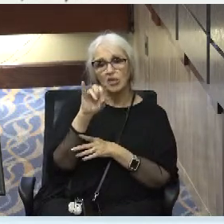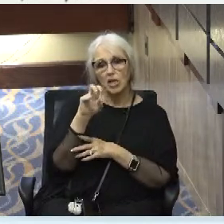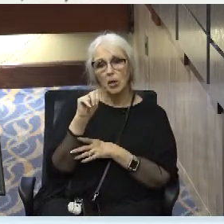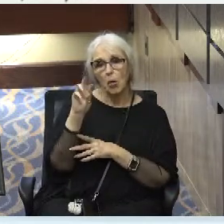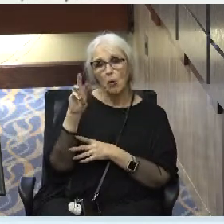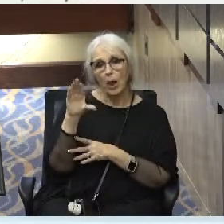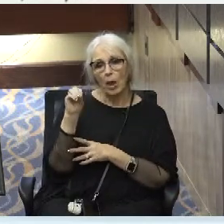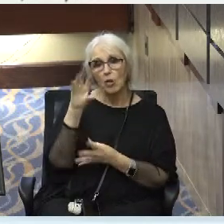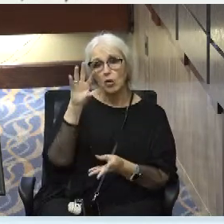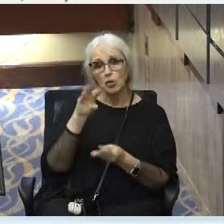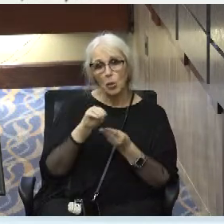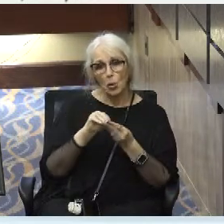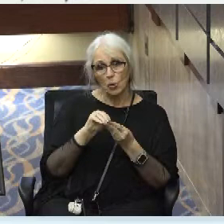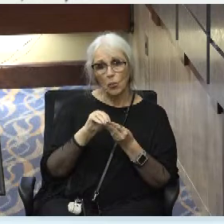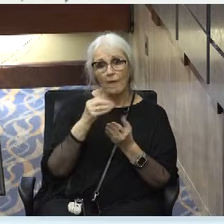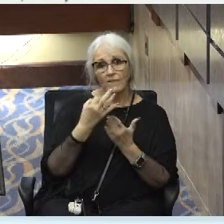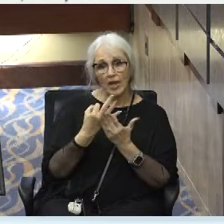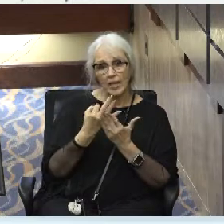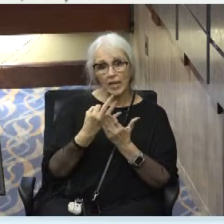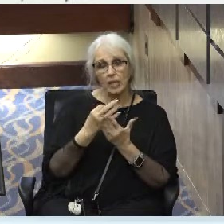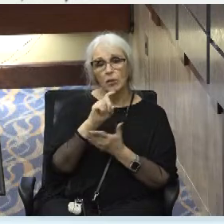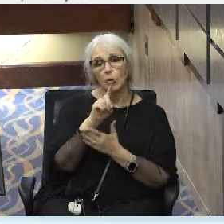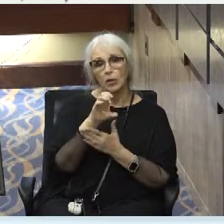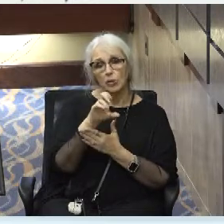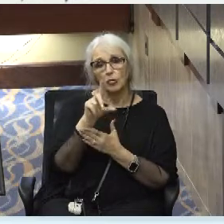amount, recommended funding amount, is